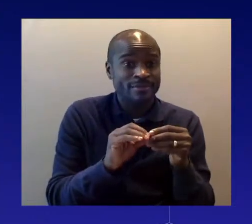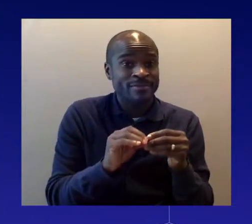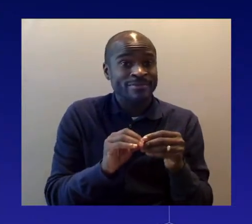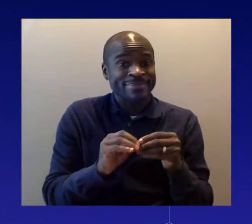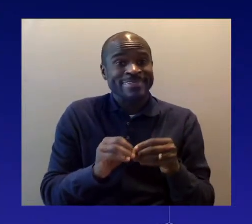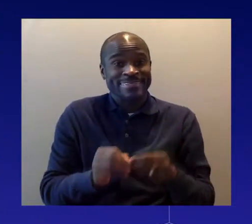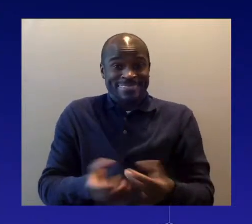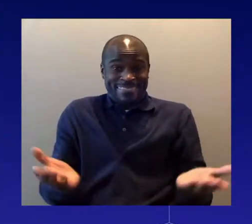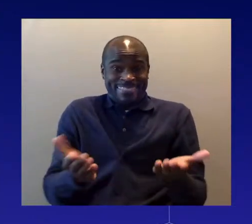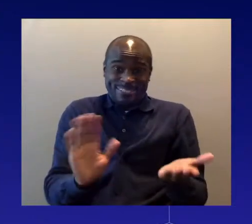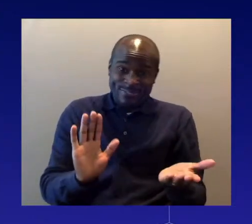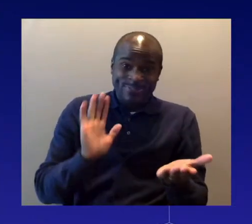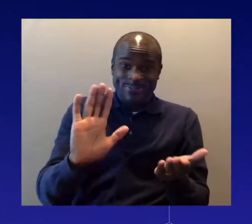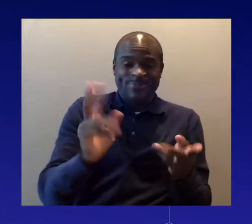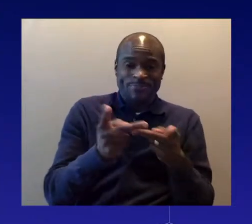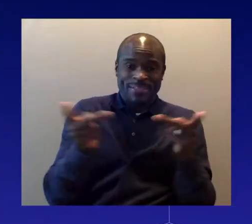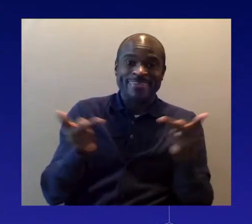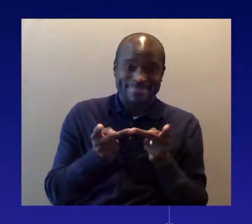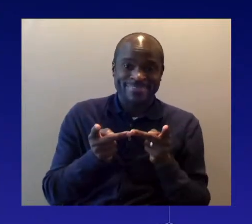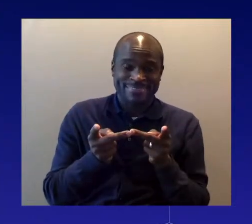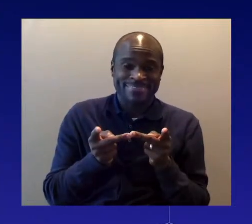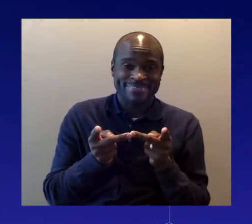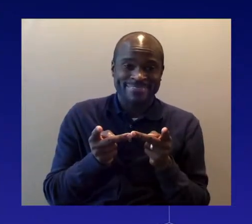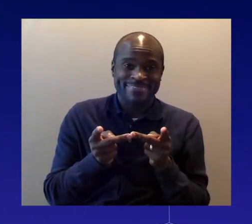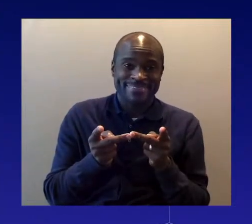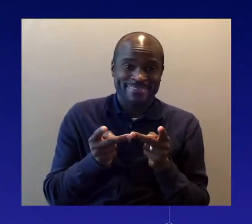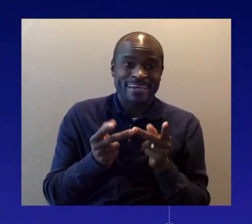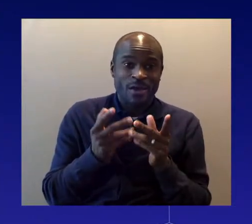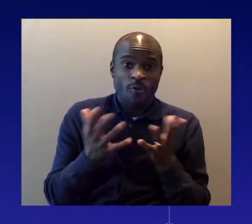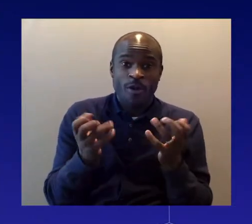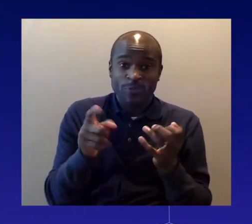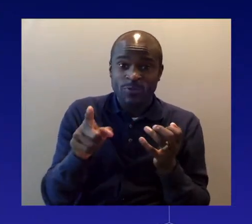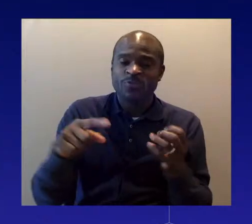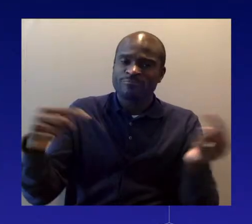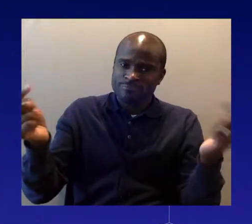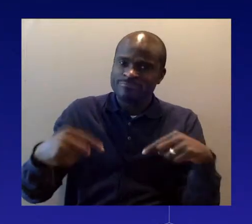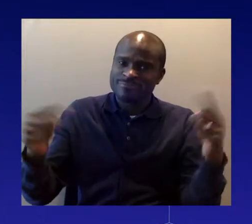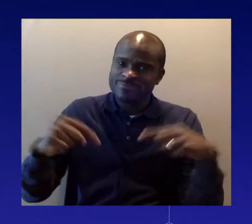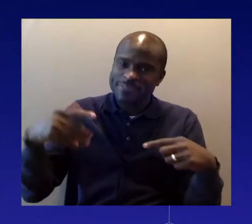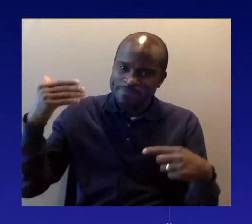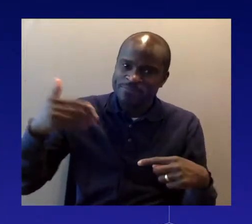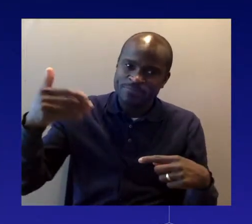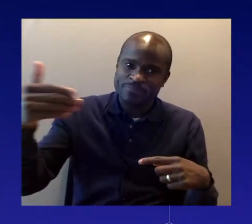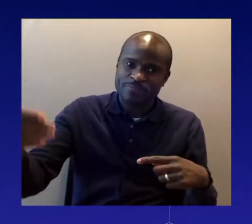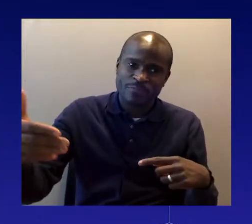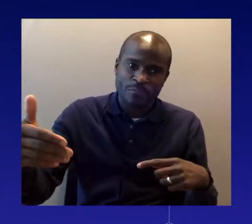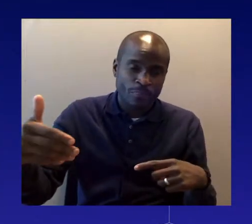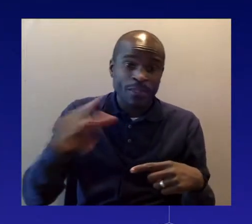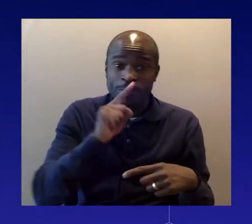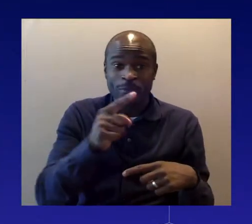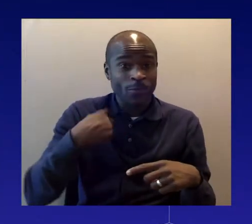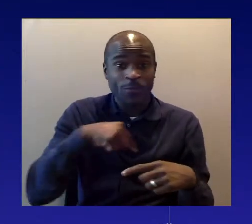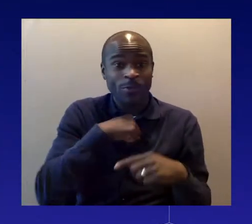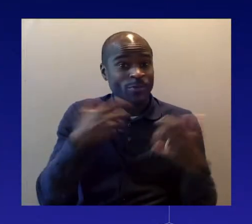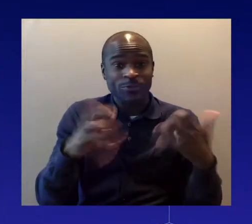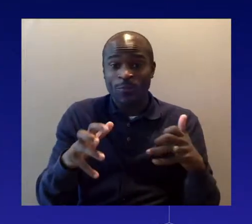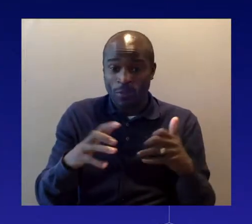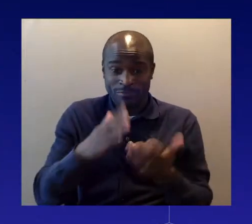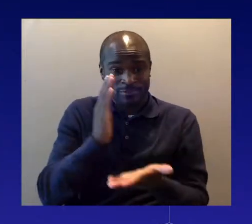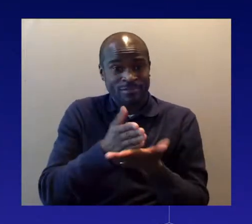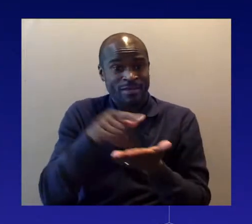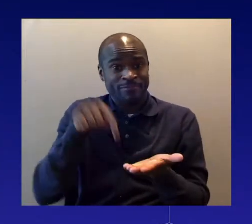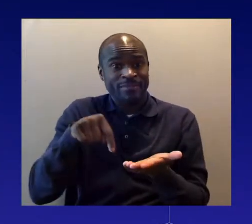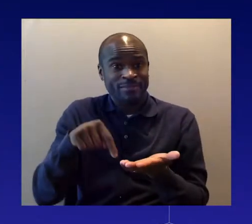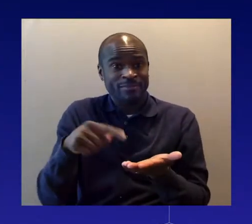later on before I conclude, because we don't want to stop this. We want it to grow. At the Department of Health and Human Services, and I see